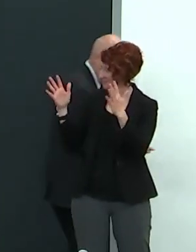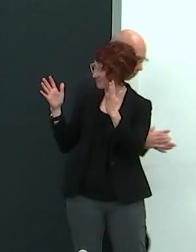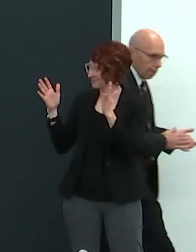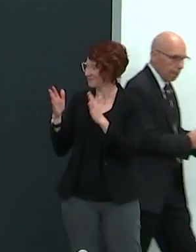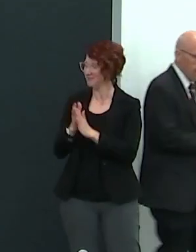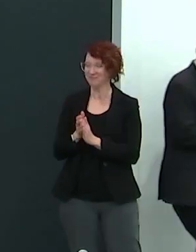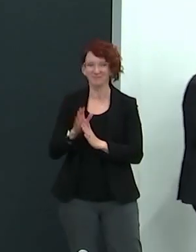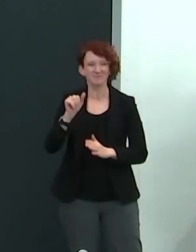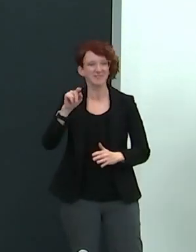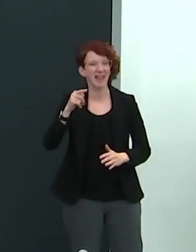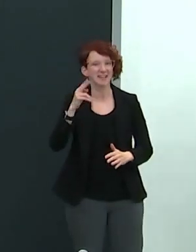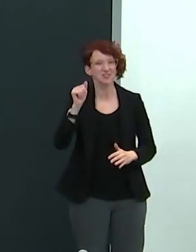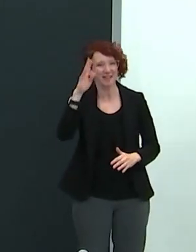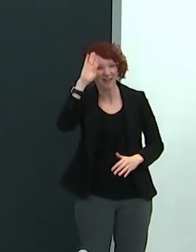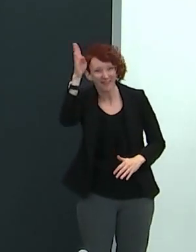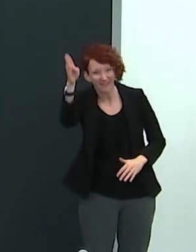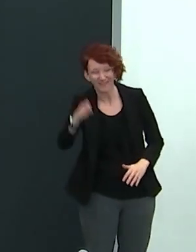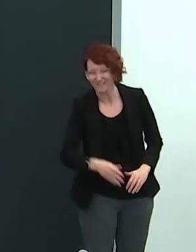Hello.